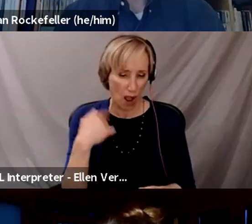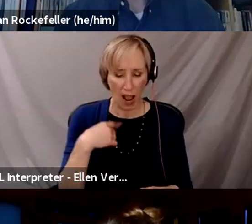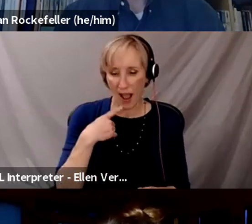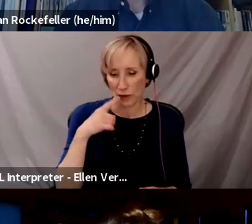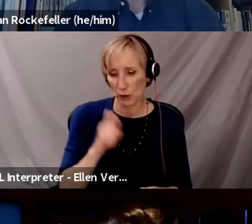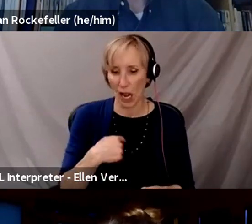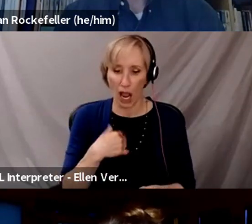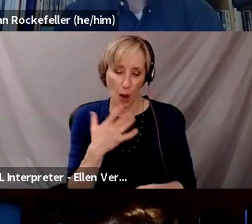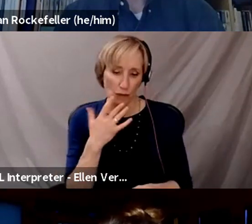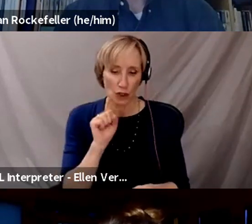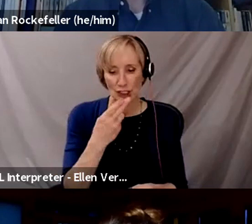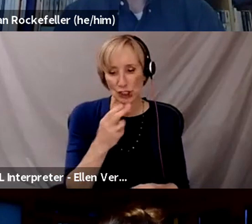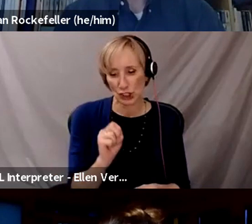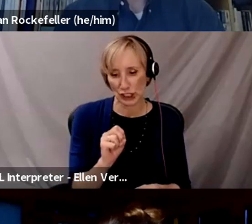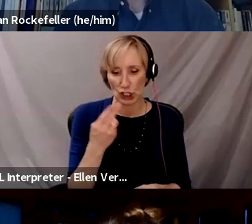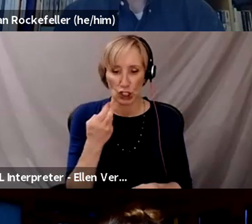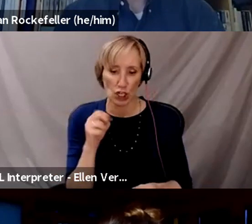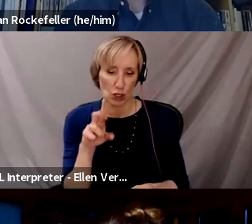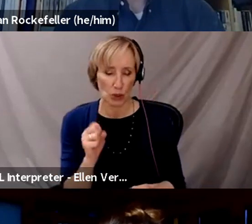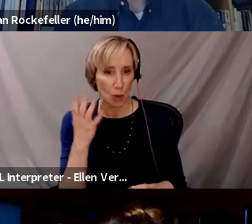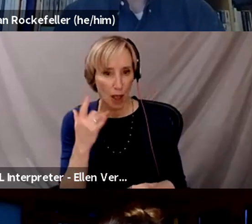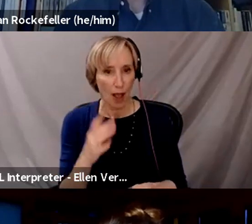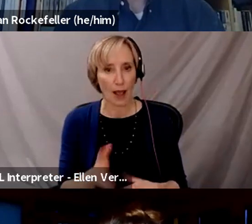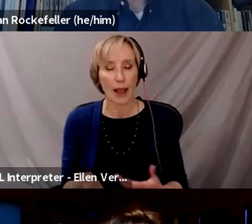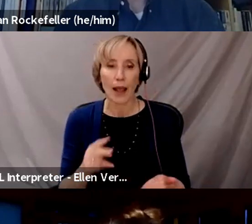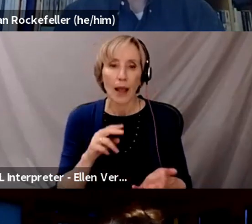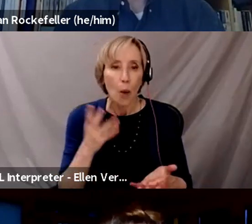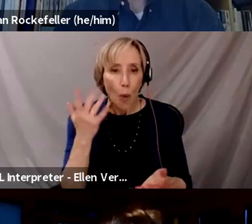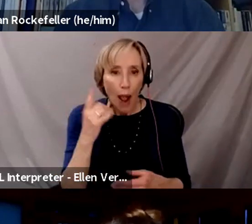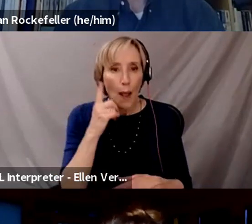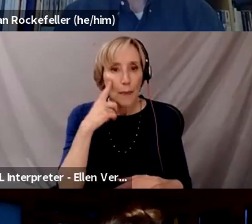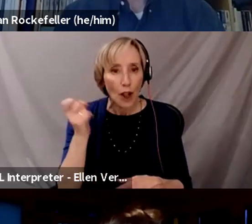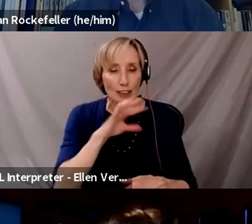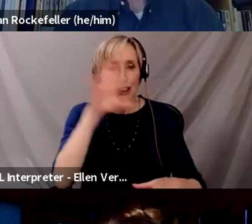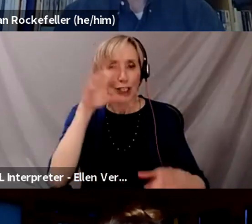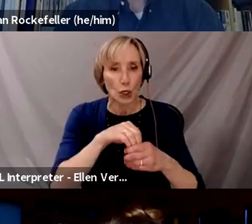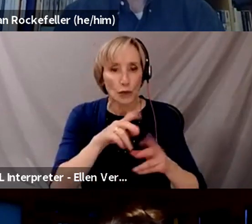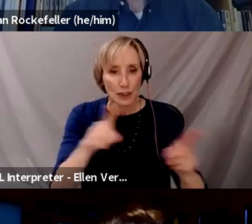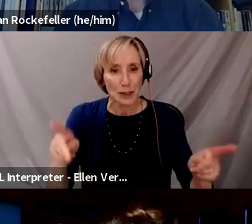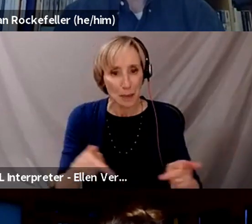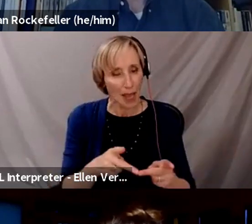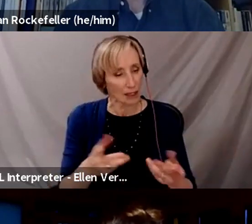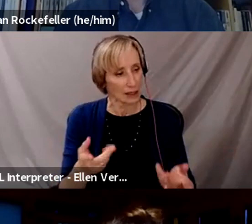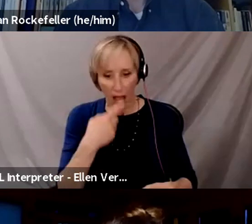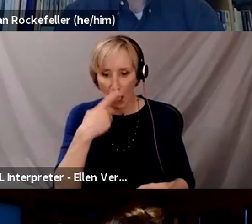actually actively saying, like, I'm intending to make this an inclusive space and as inclusive as possible. And I actually care about your feelings and you